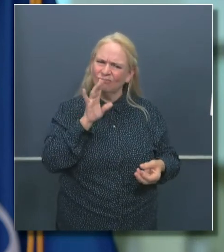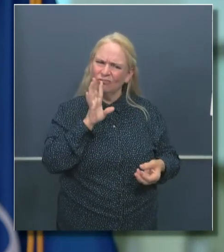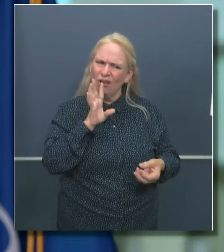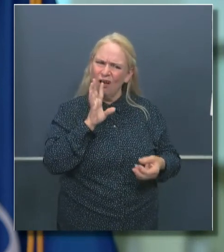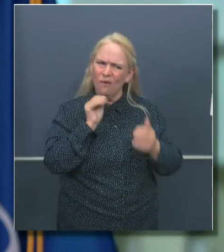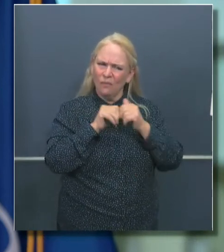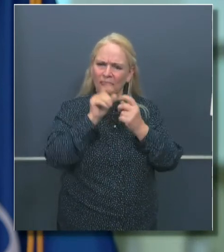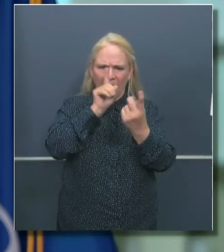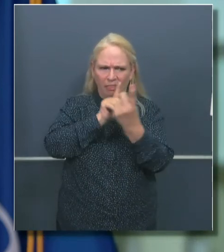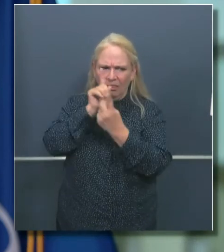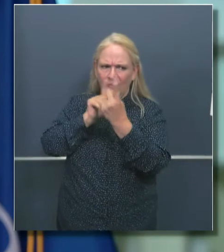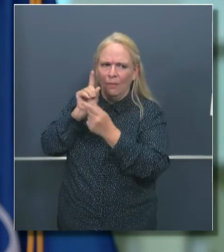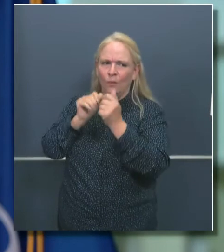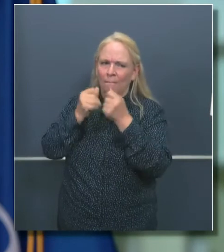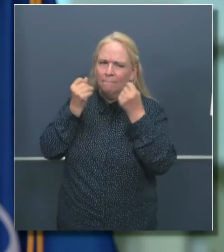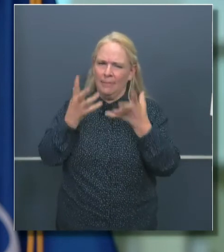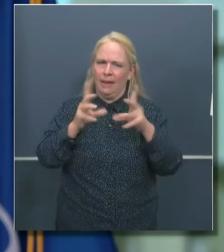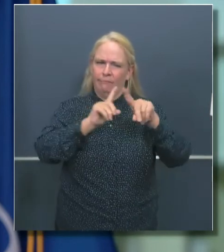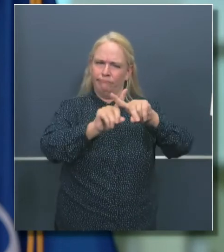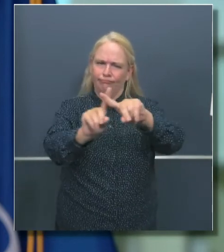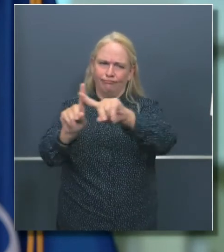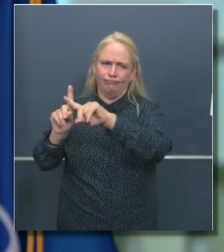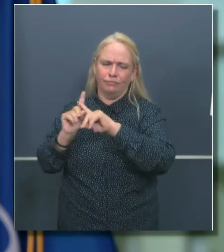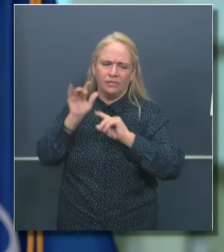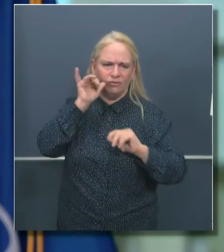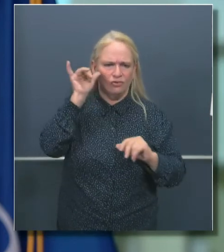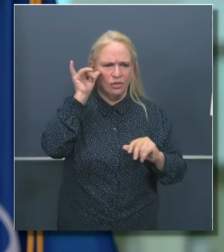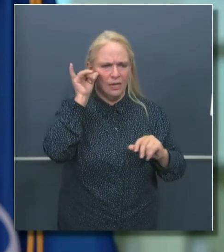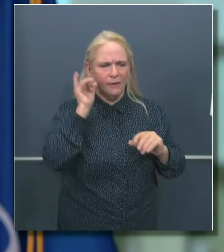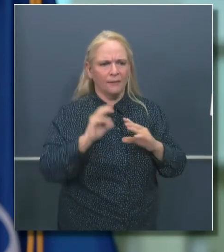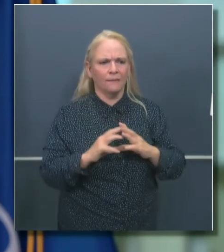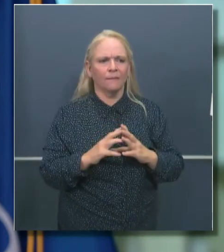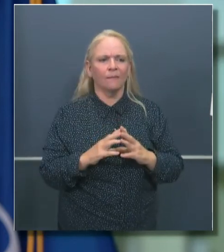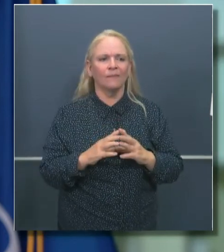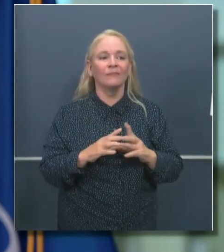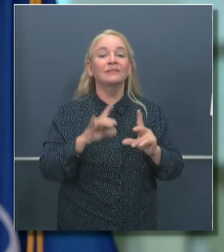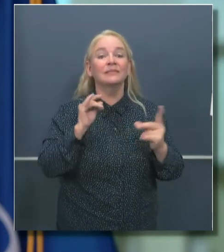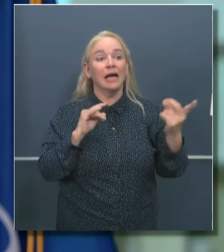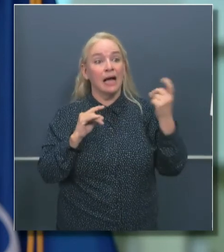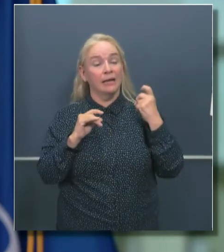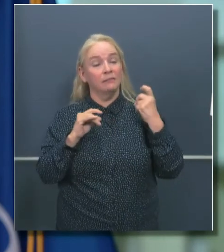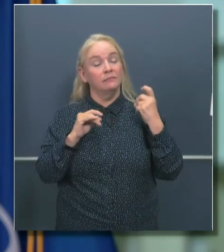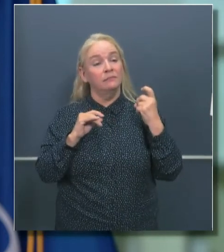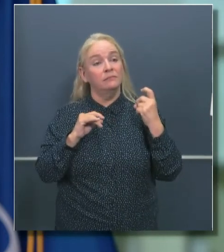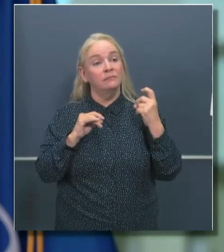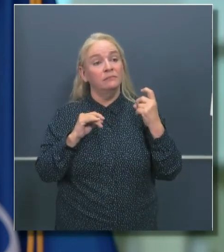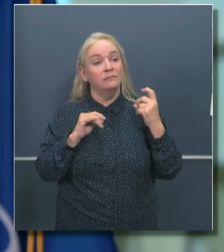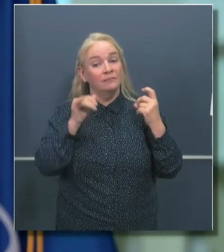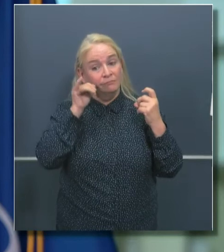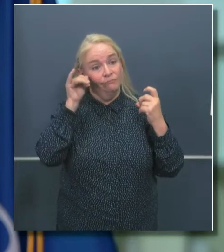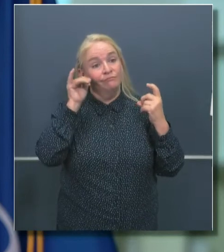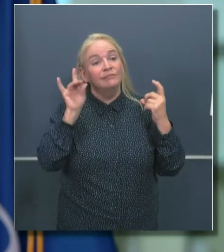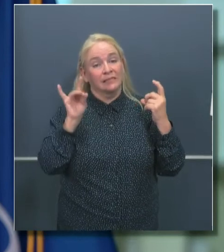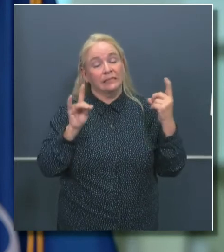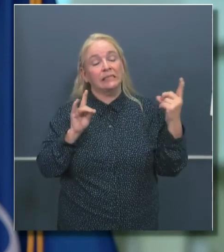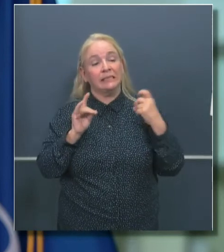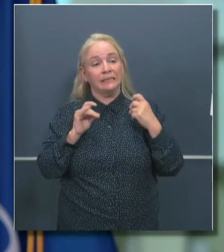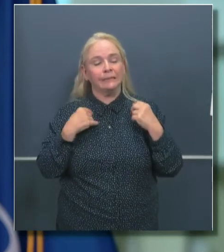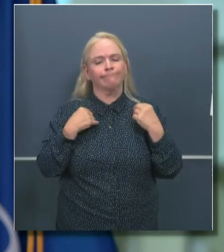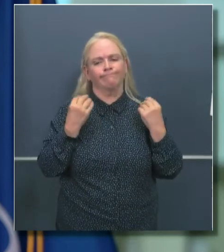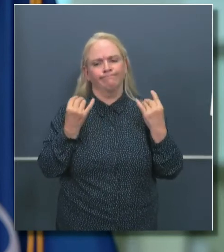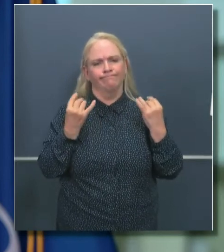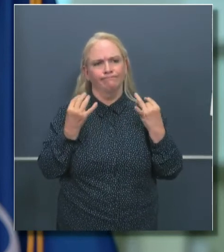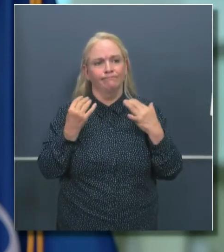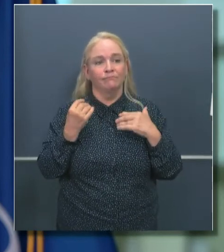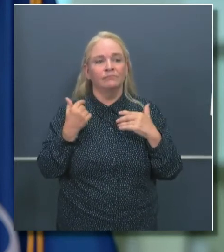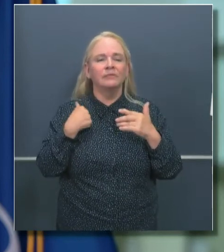one-on-one in interviews yesterday. That question was posed on multiple occasions. Forgive me if I may come across